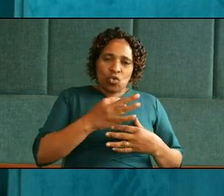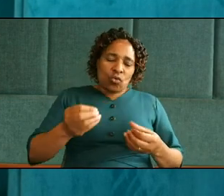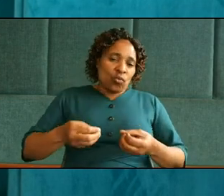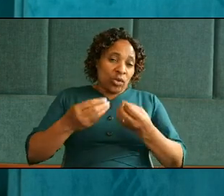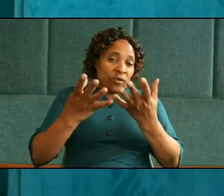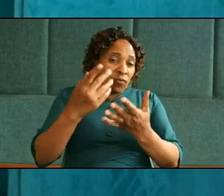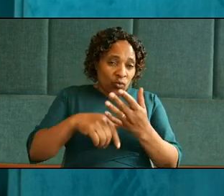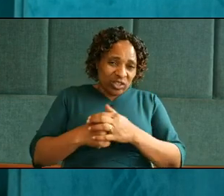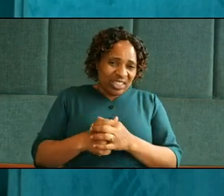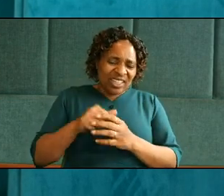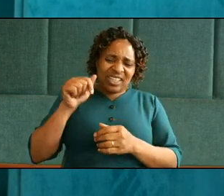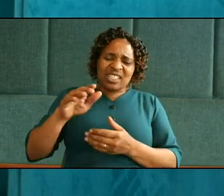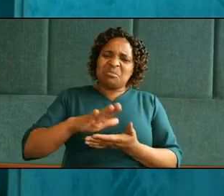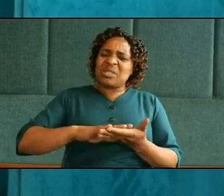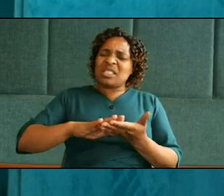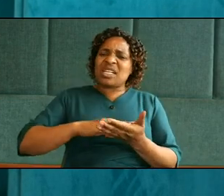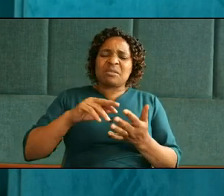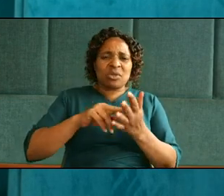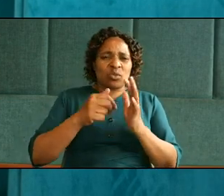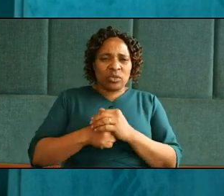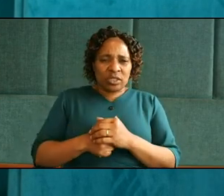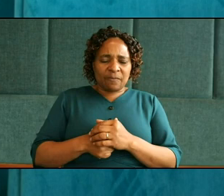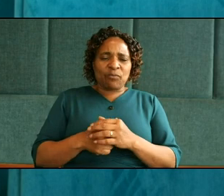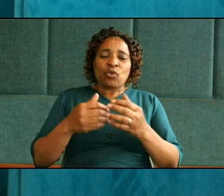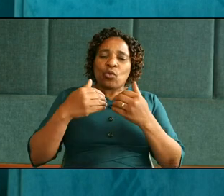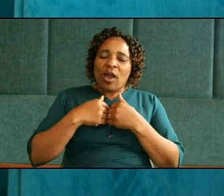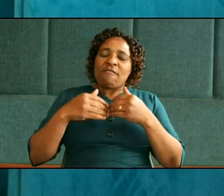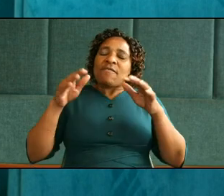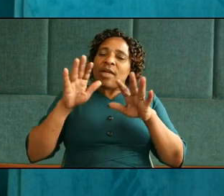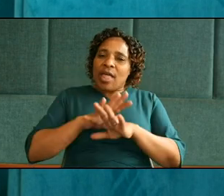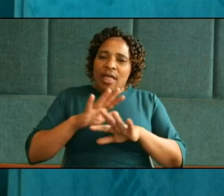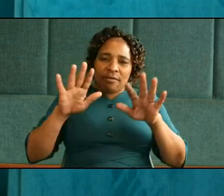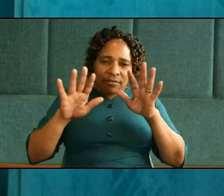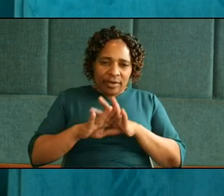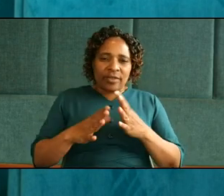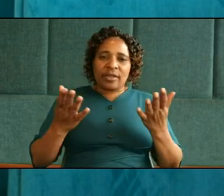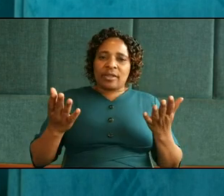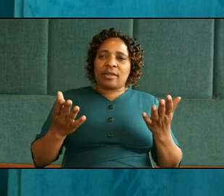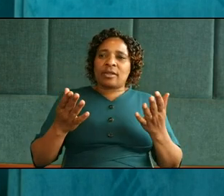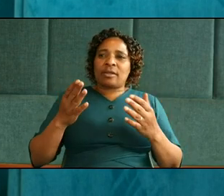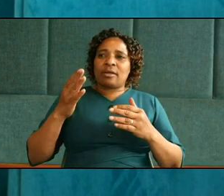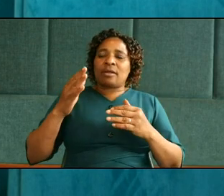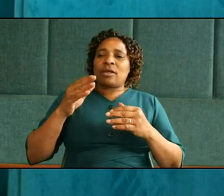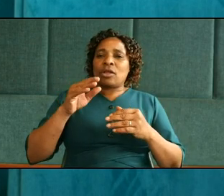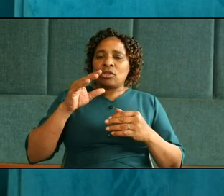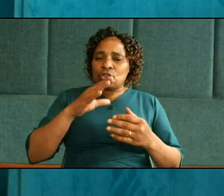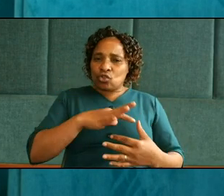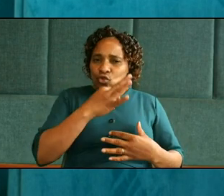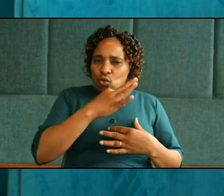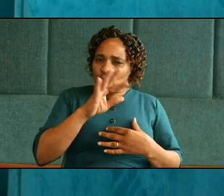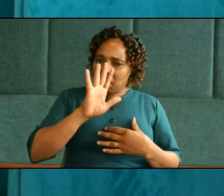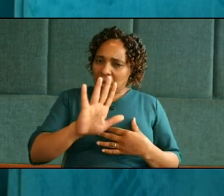This basically means you have everything except your soul.